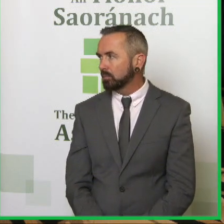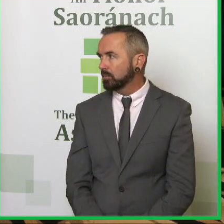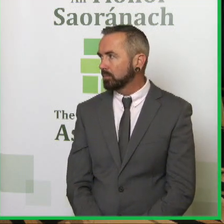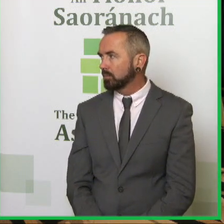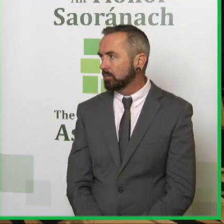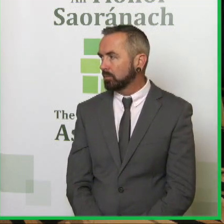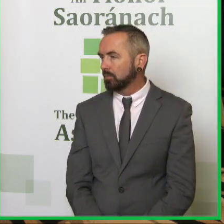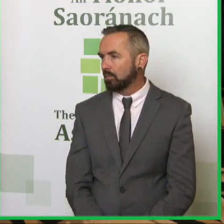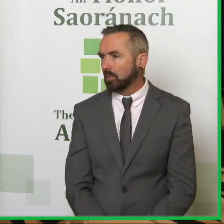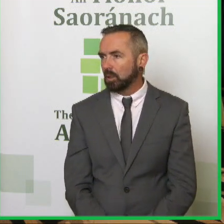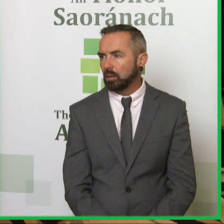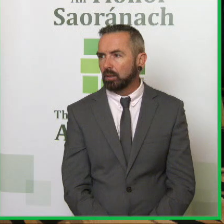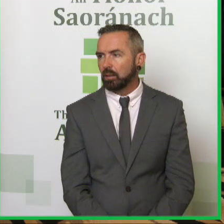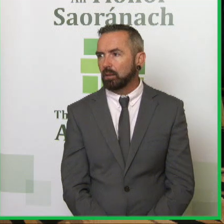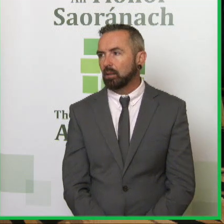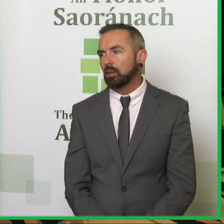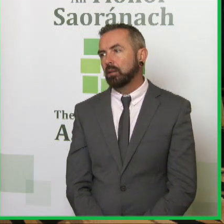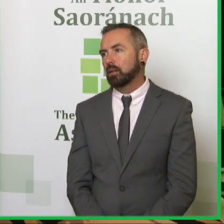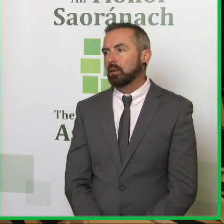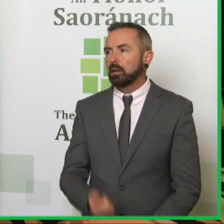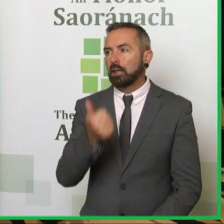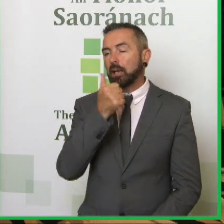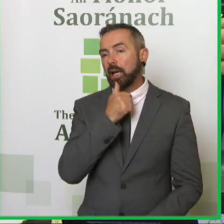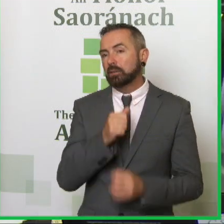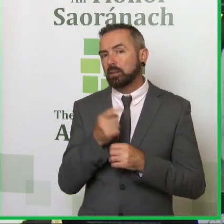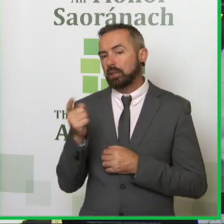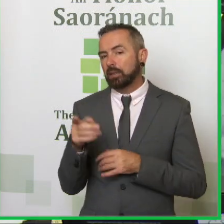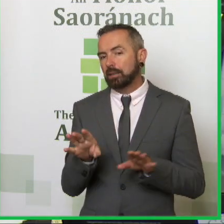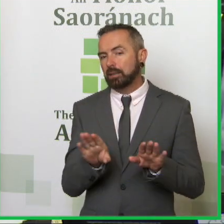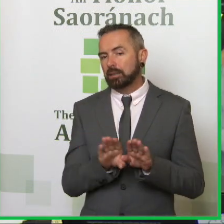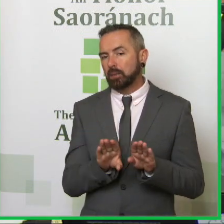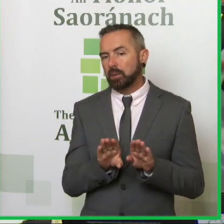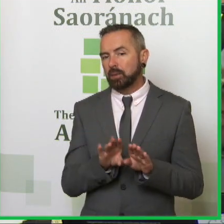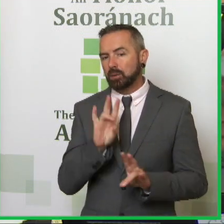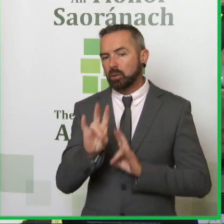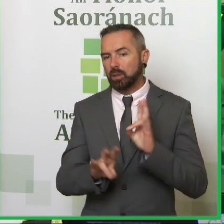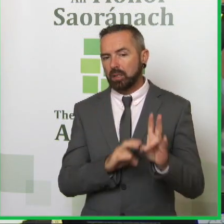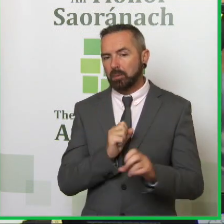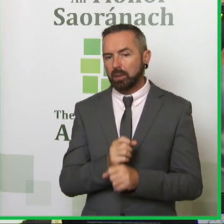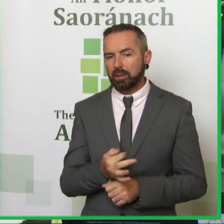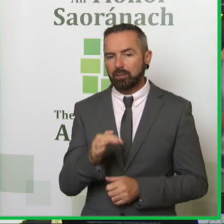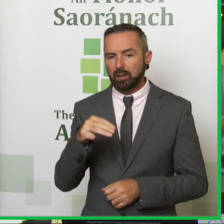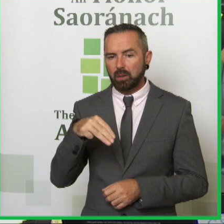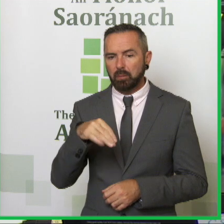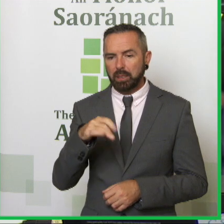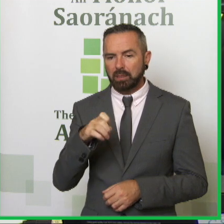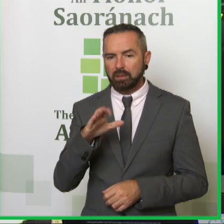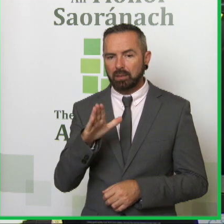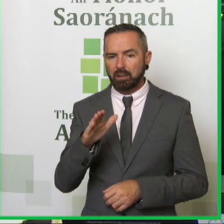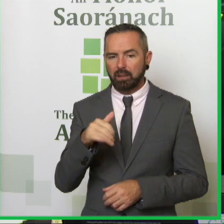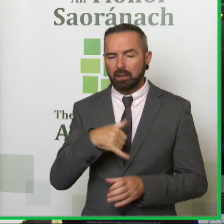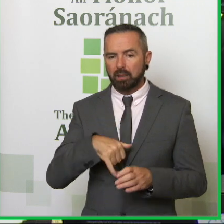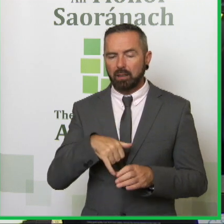I think the answer is similar enough to the question about whether or not medicinal cannabis was inside the terms of reference.